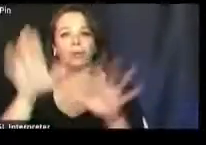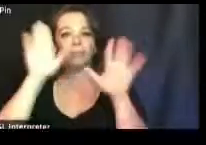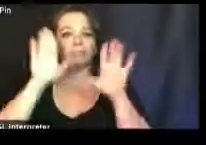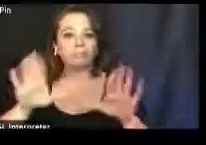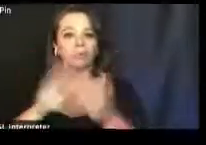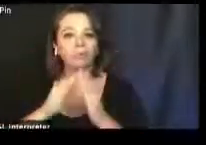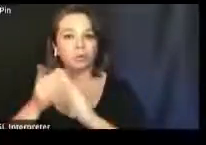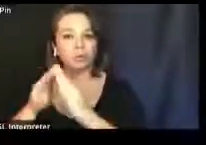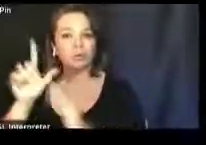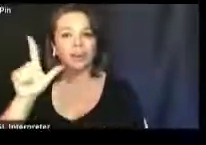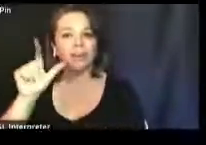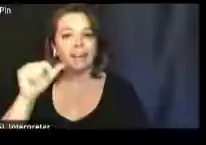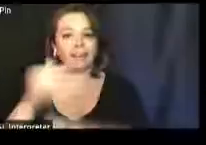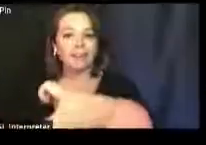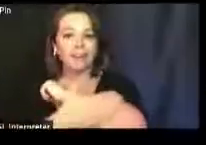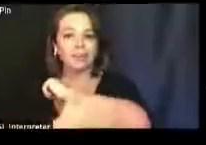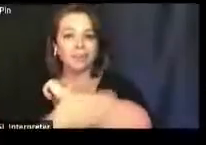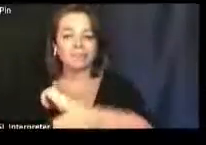County.